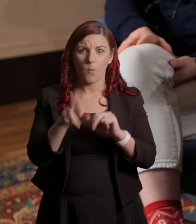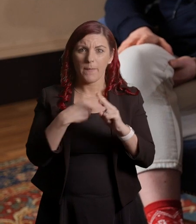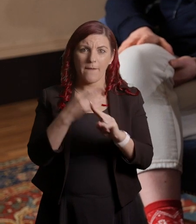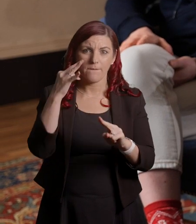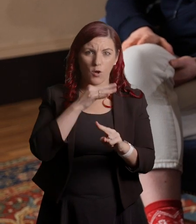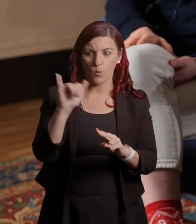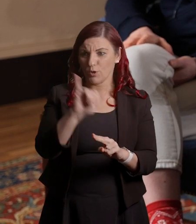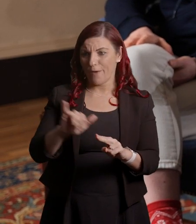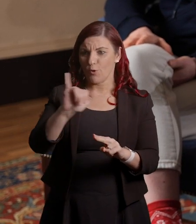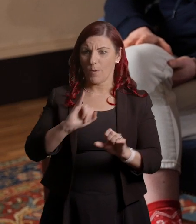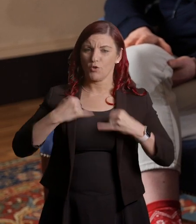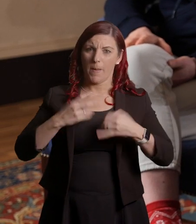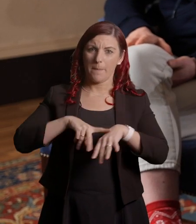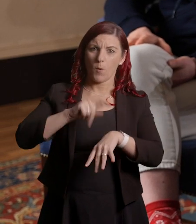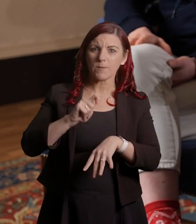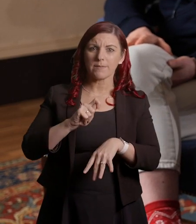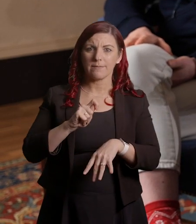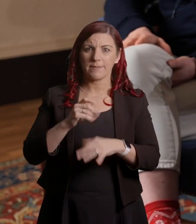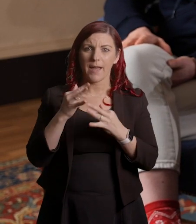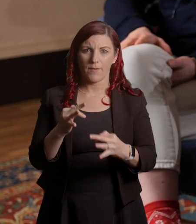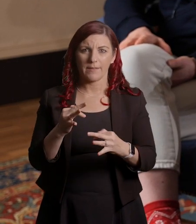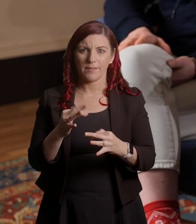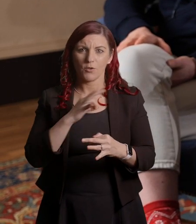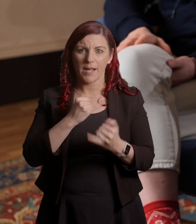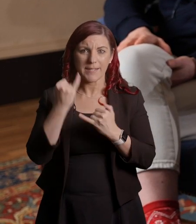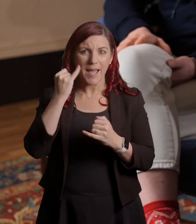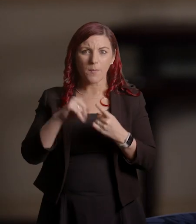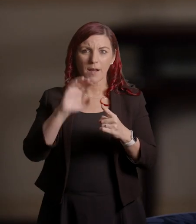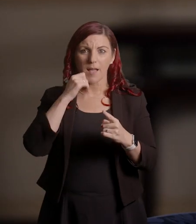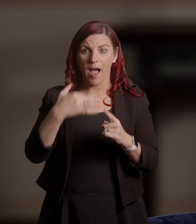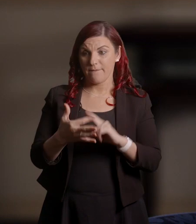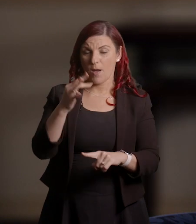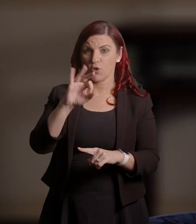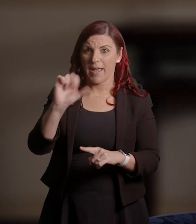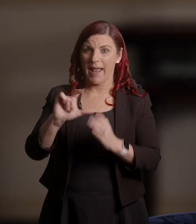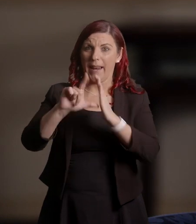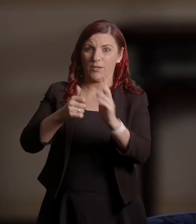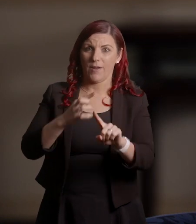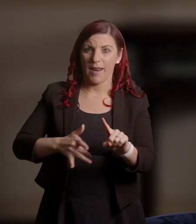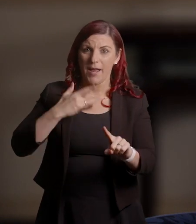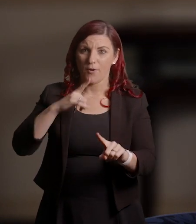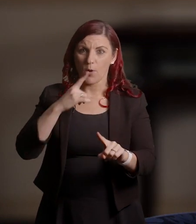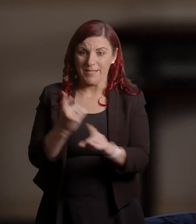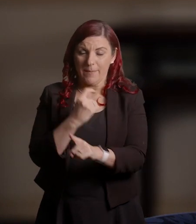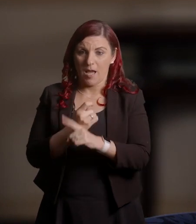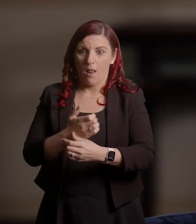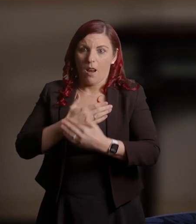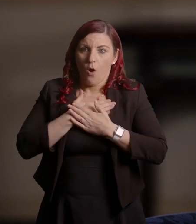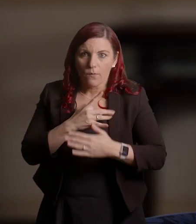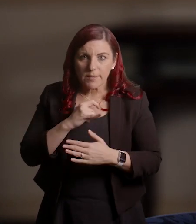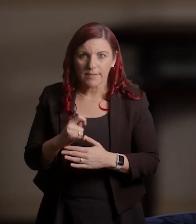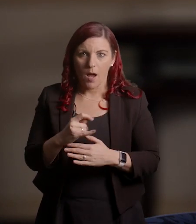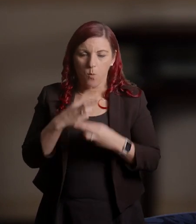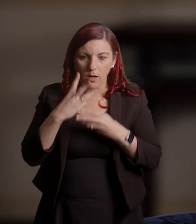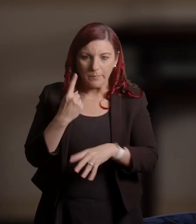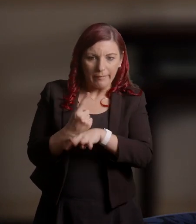and whatever you enjoy the most, you love. I know for me, I found Gaelic a bit later in life, but the fact that I just loved it was I just